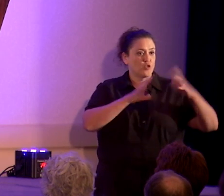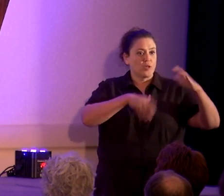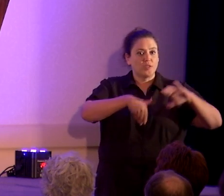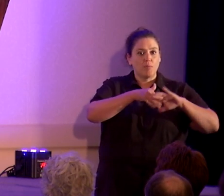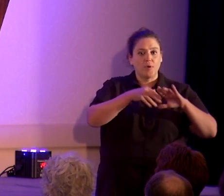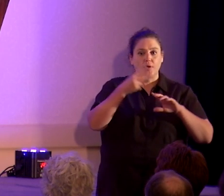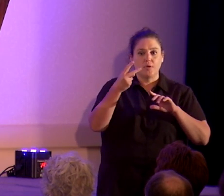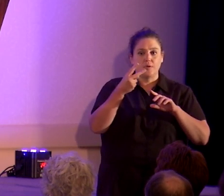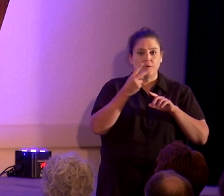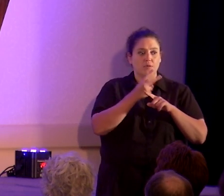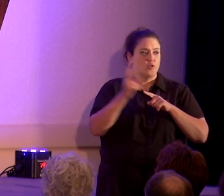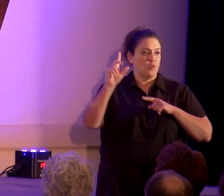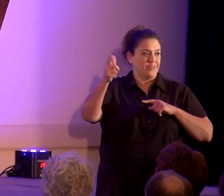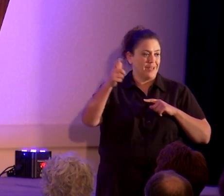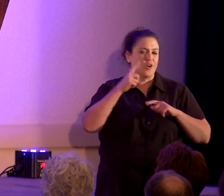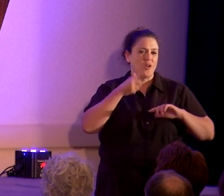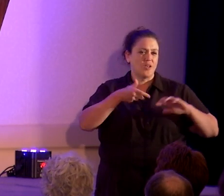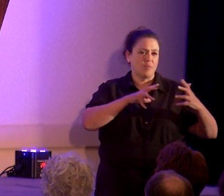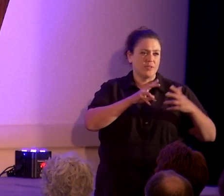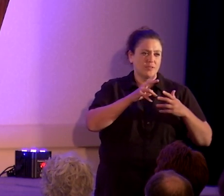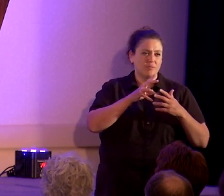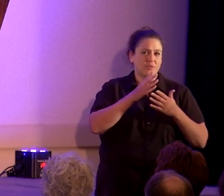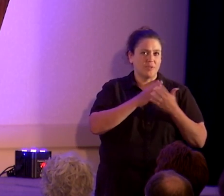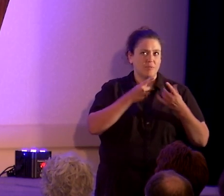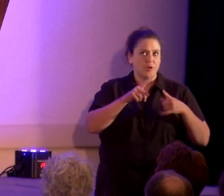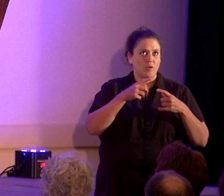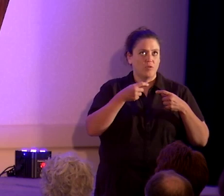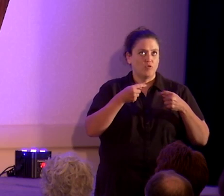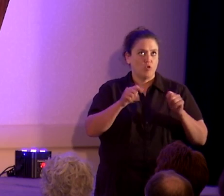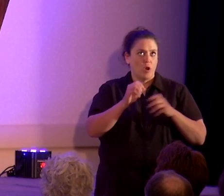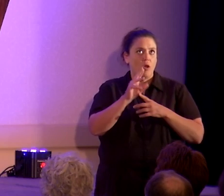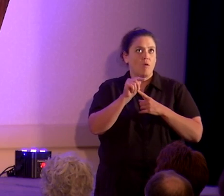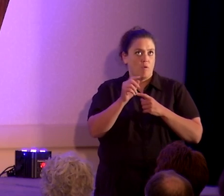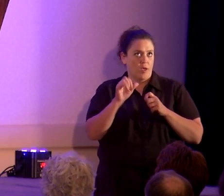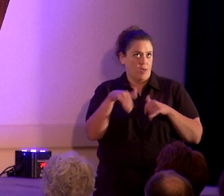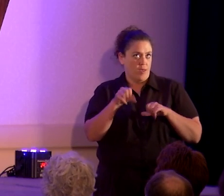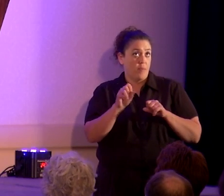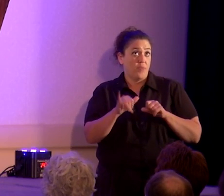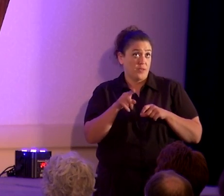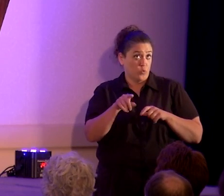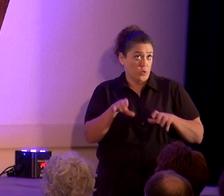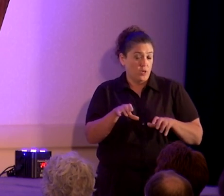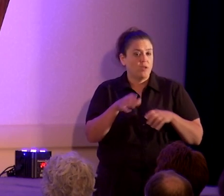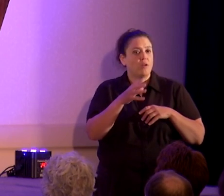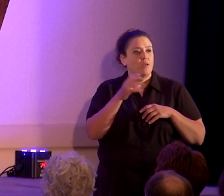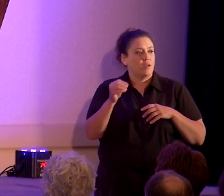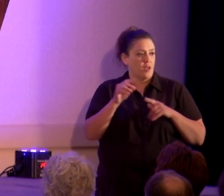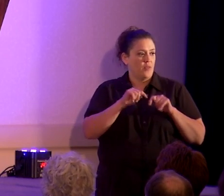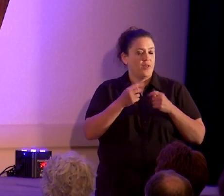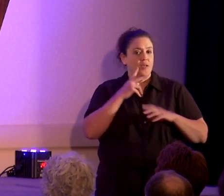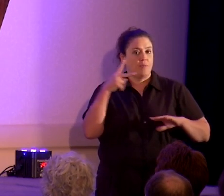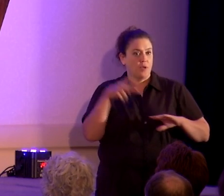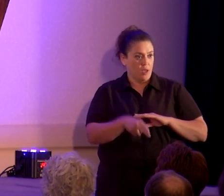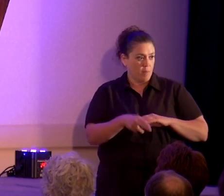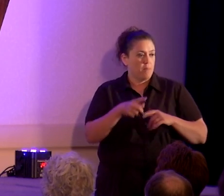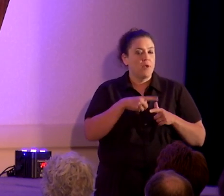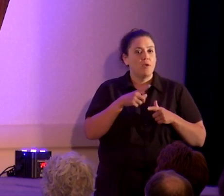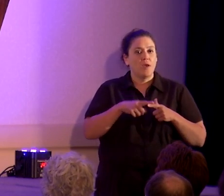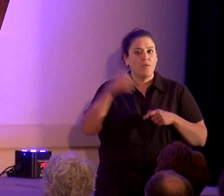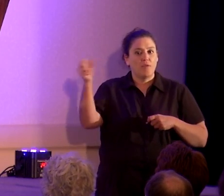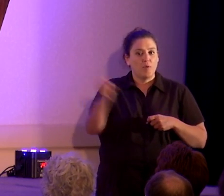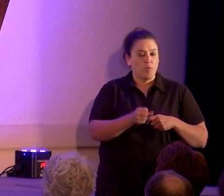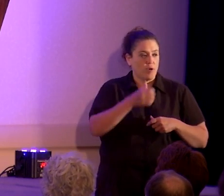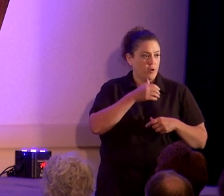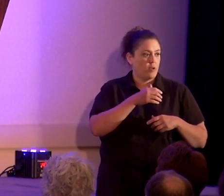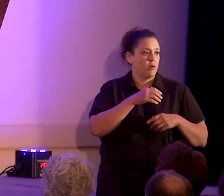and he shanked a couple in the tryouts. I'm like, okay, yeah, that's what he did, and the team cut him. And then they brought in a veteran